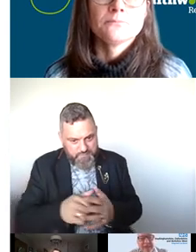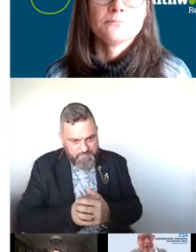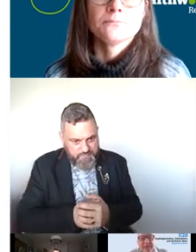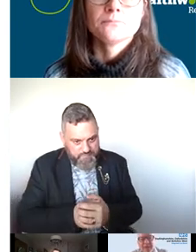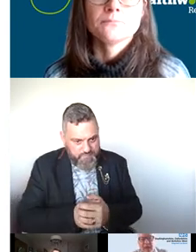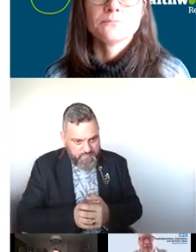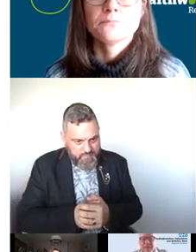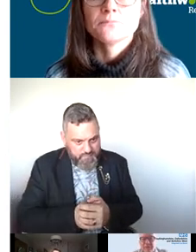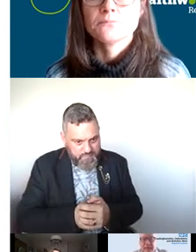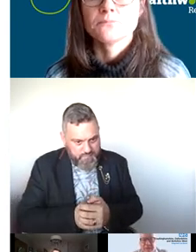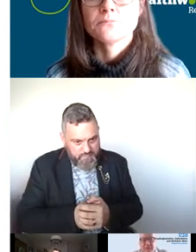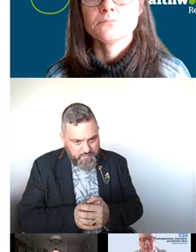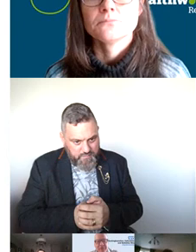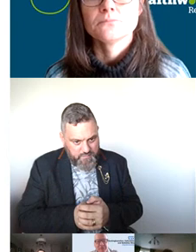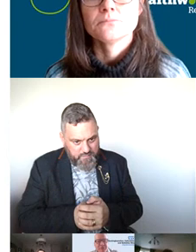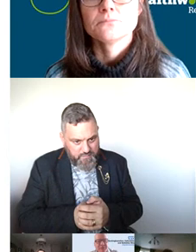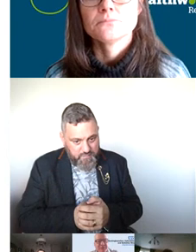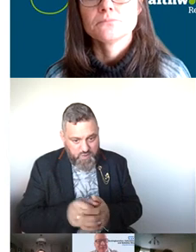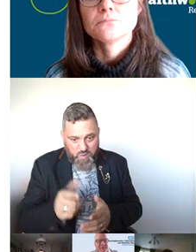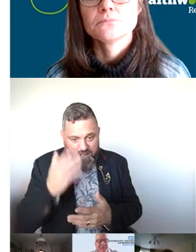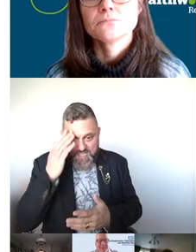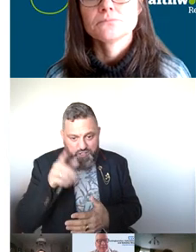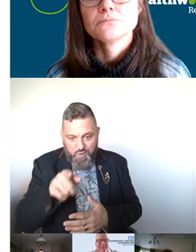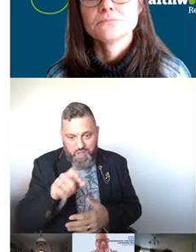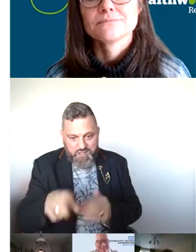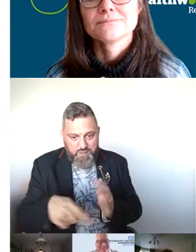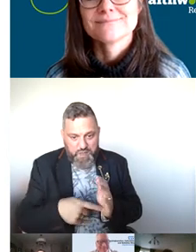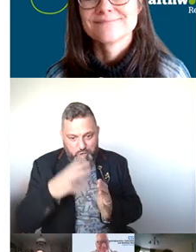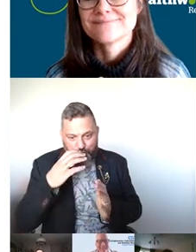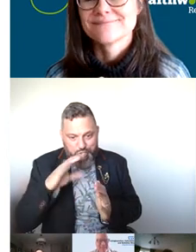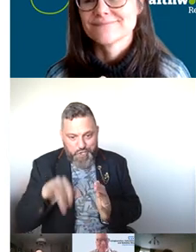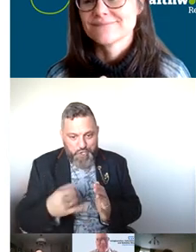Well, I'm sitting here thinking I didn't know that about orange juice.